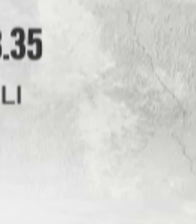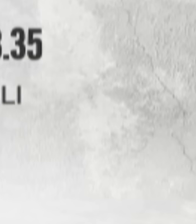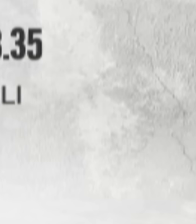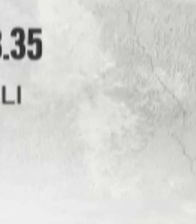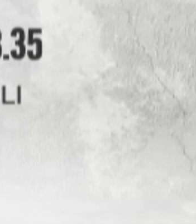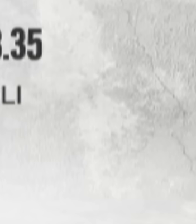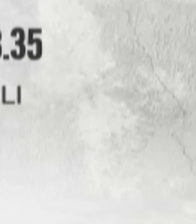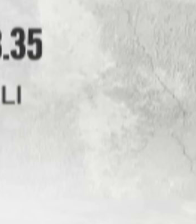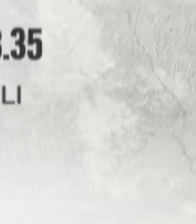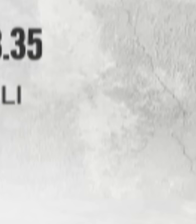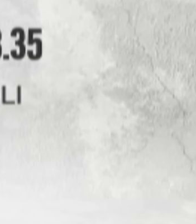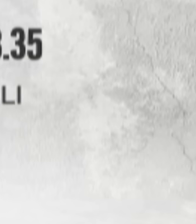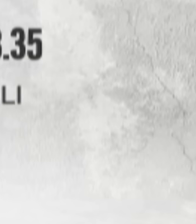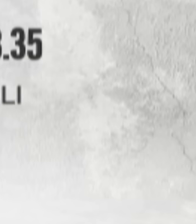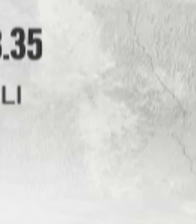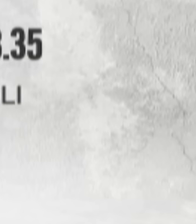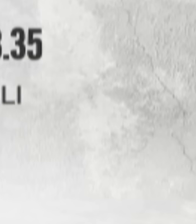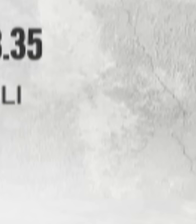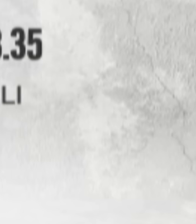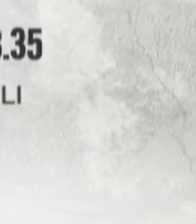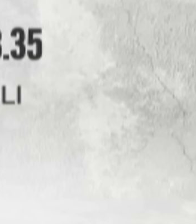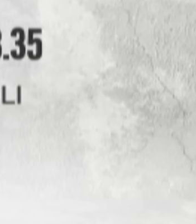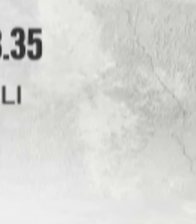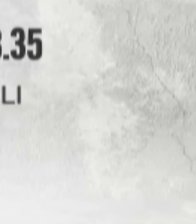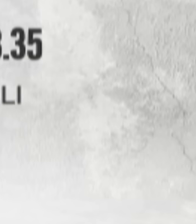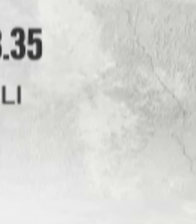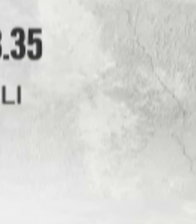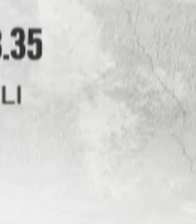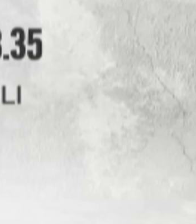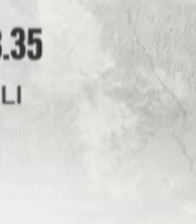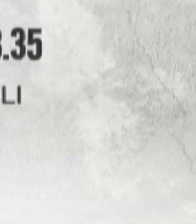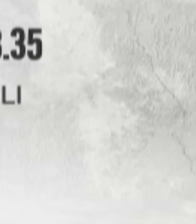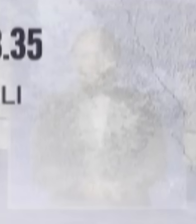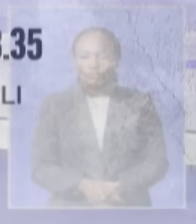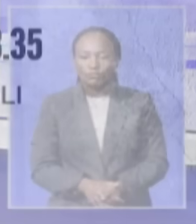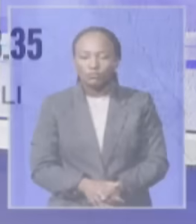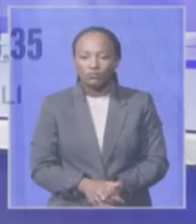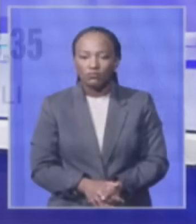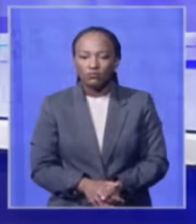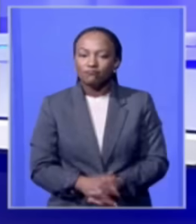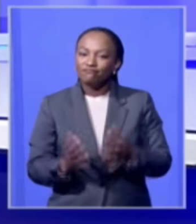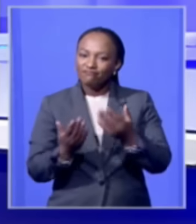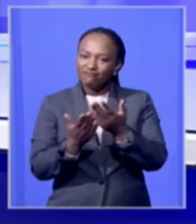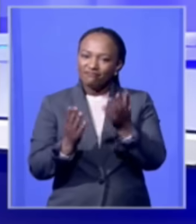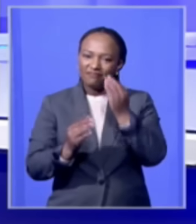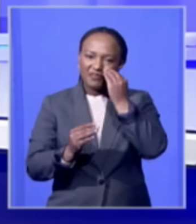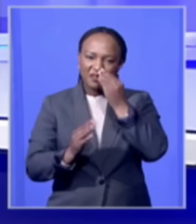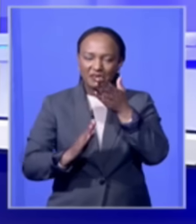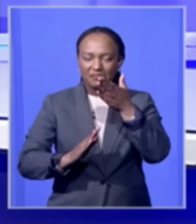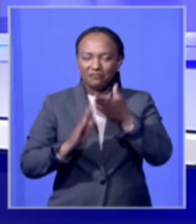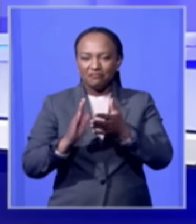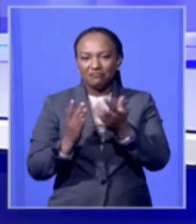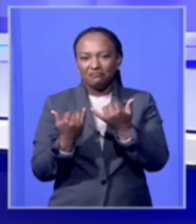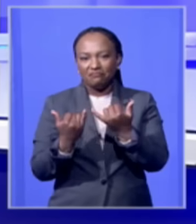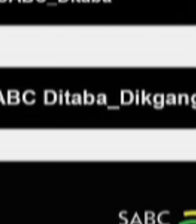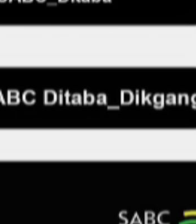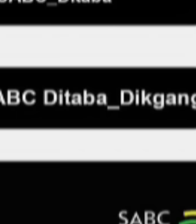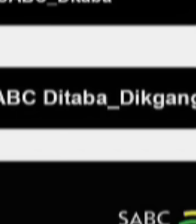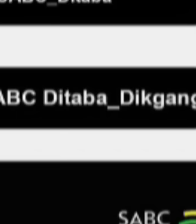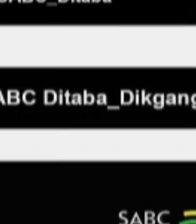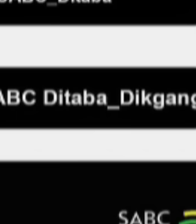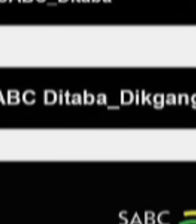Theko ya di-Russia e fokotse ntle fela le ya oli ye tala. Ba gešo di fella mo go pelano ditaba tša rena di